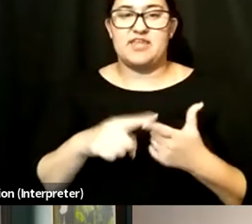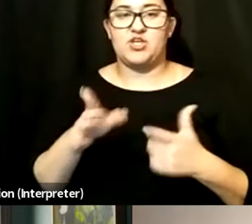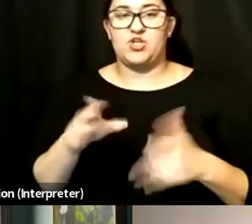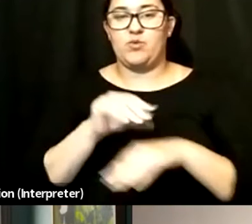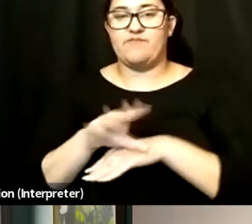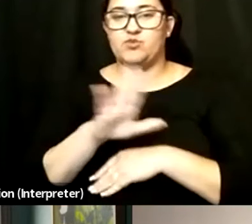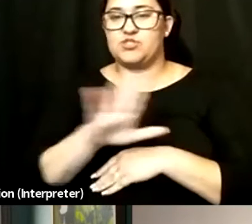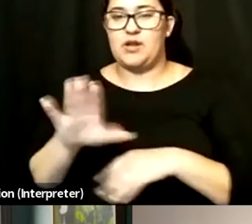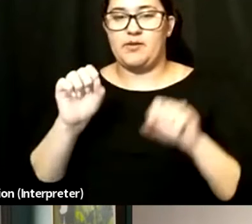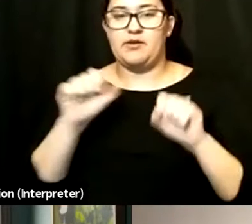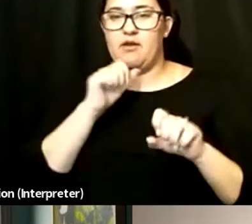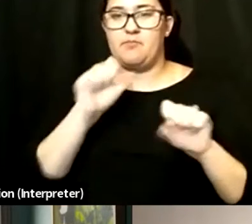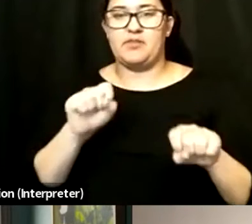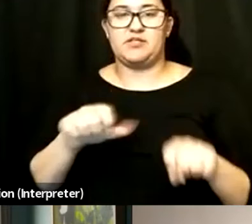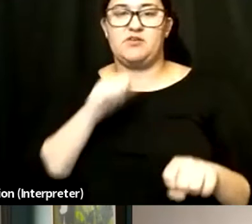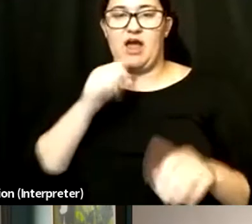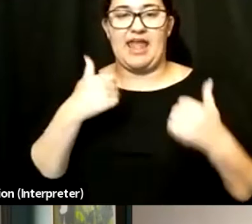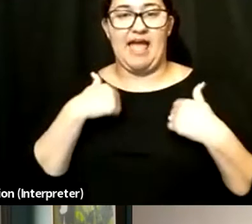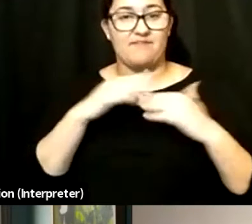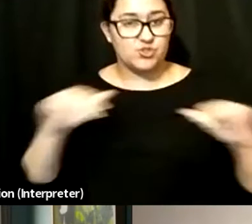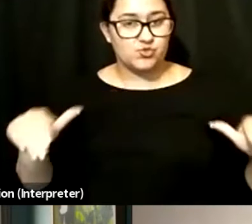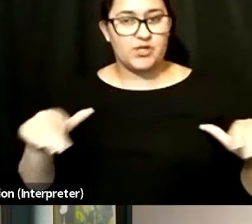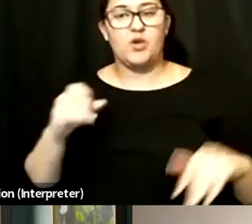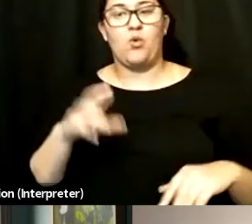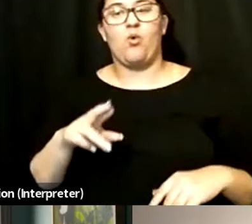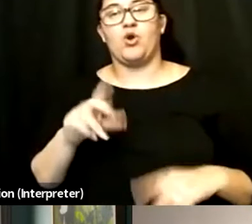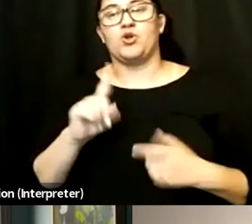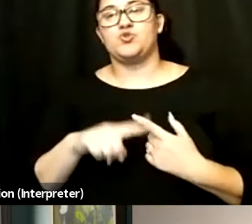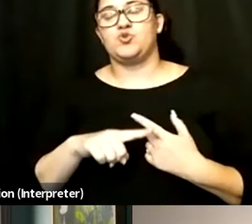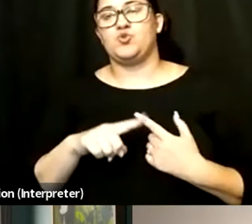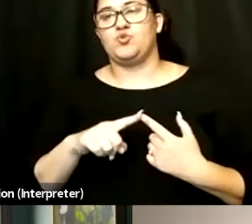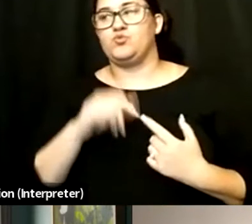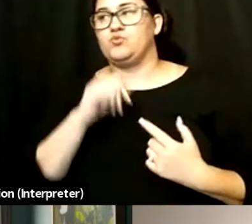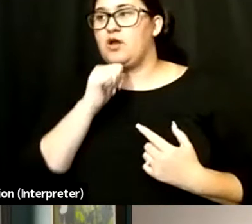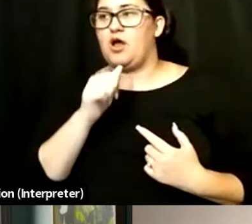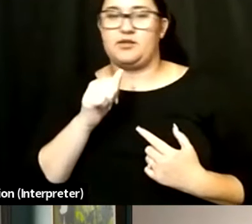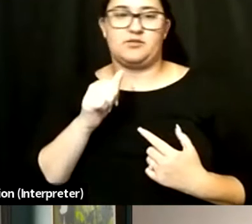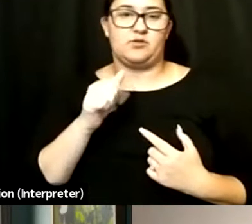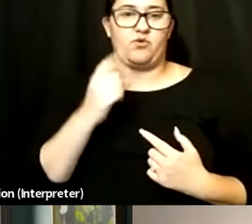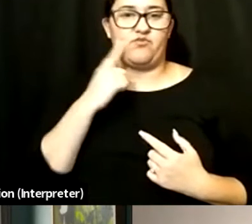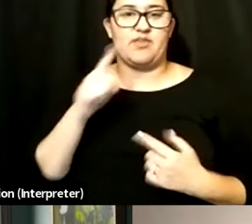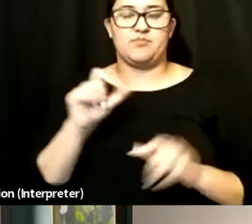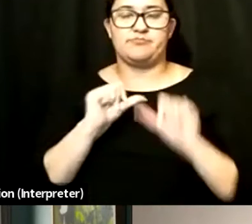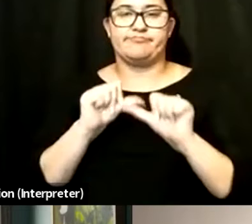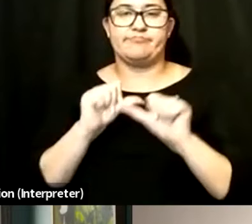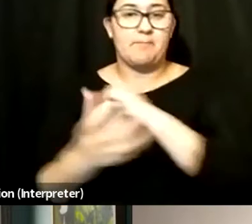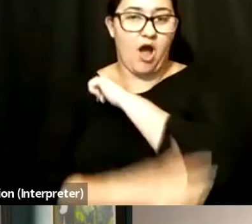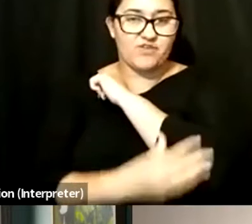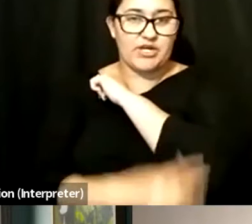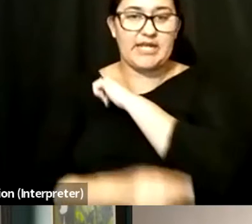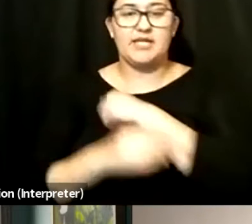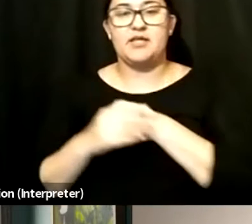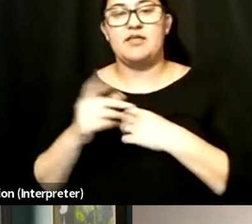benefits off of their ability to have children, or to be in abject poverty, then people are not going